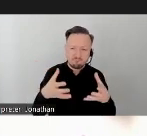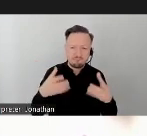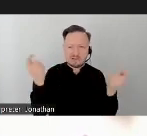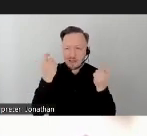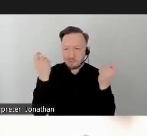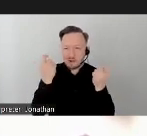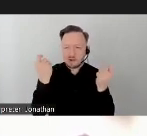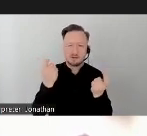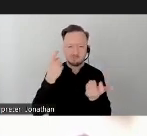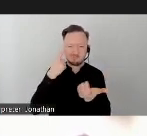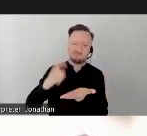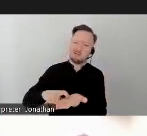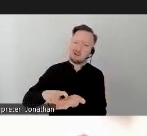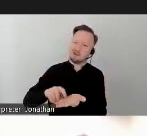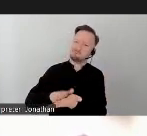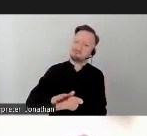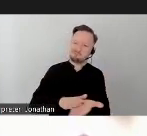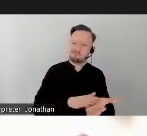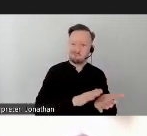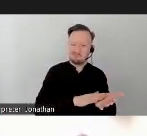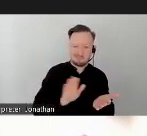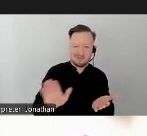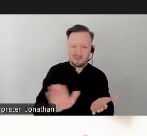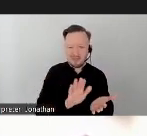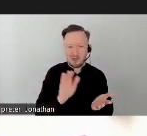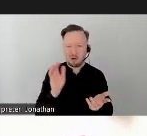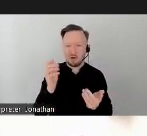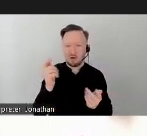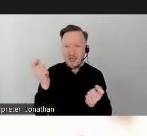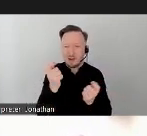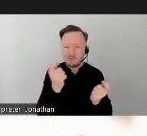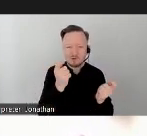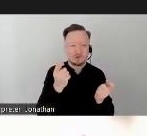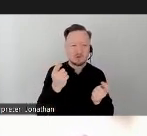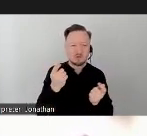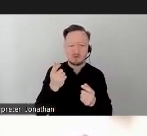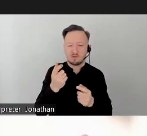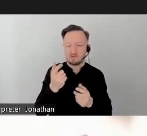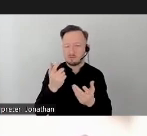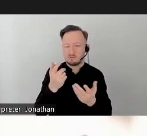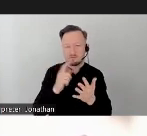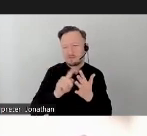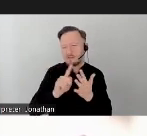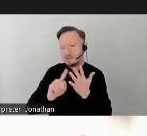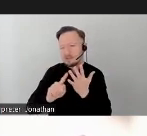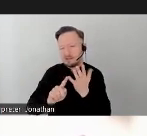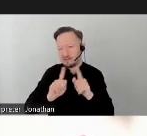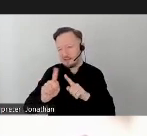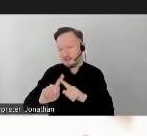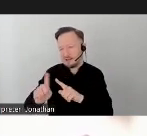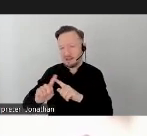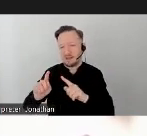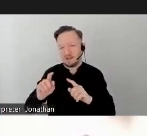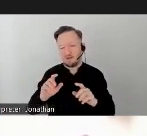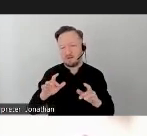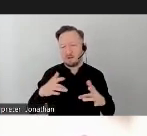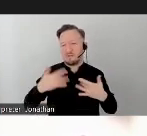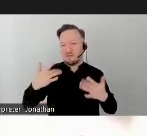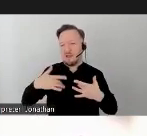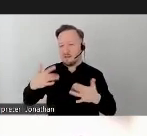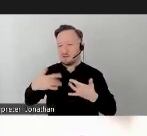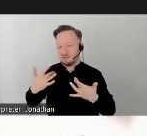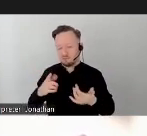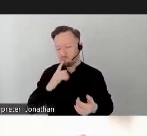celebrations, recognizing their anniversaries, and a host of other activities. And so it's been a privilege to be a part